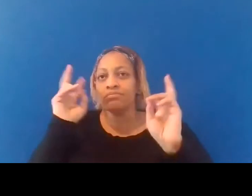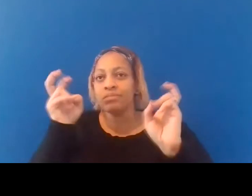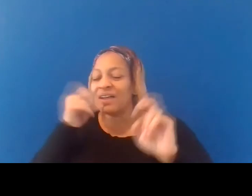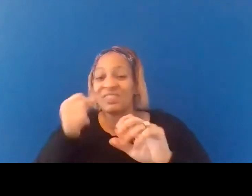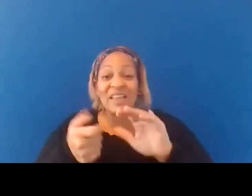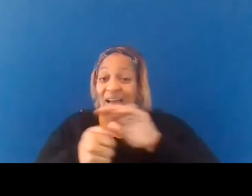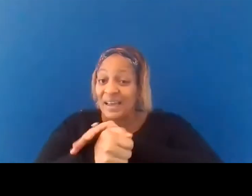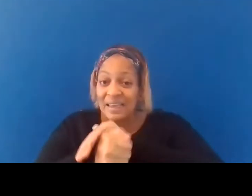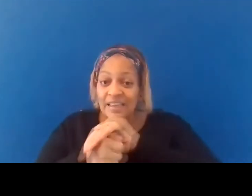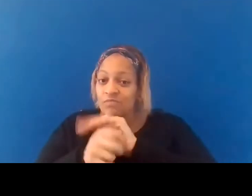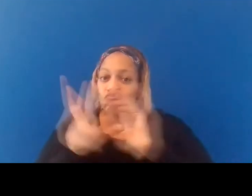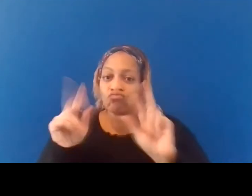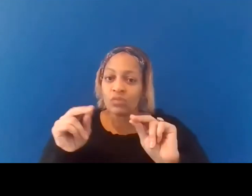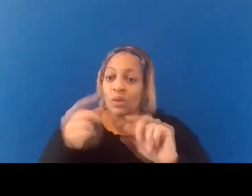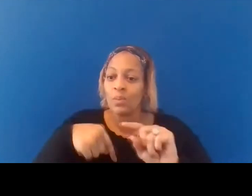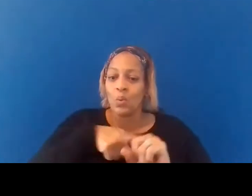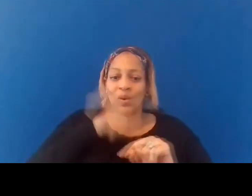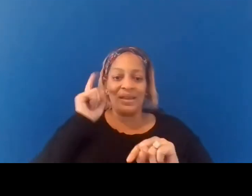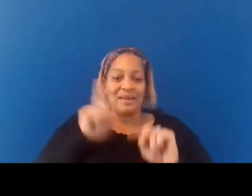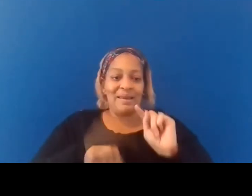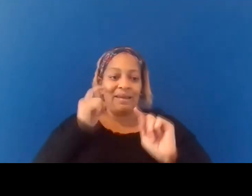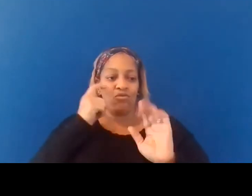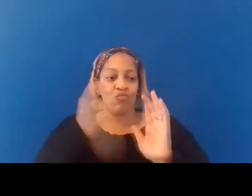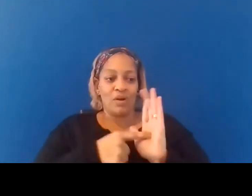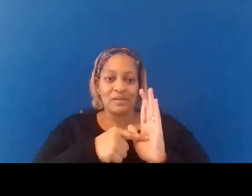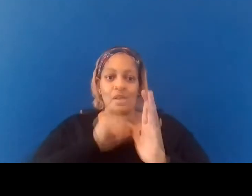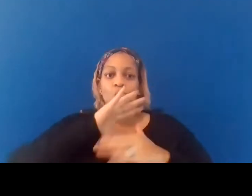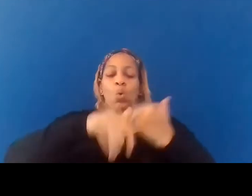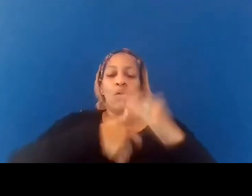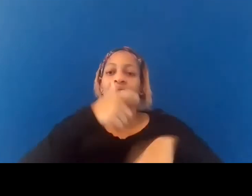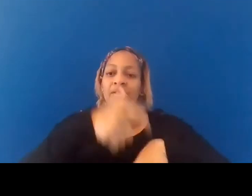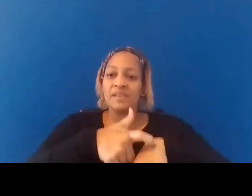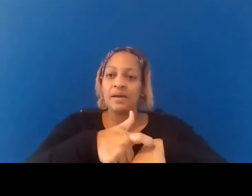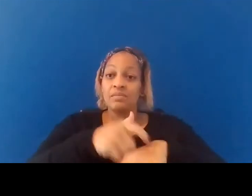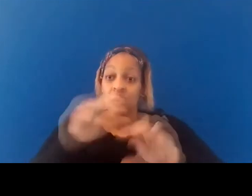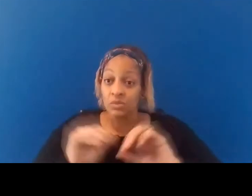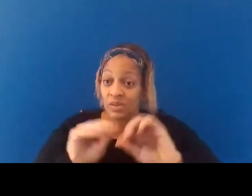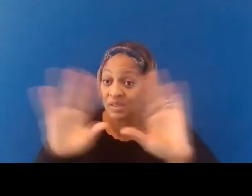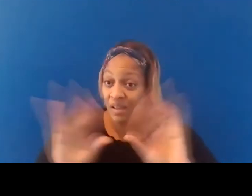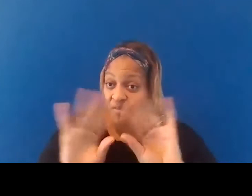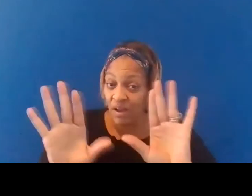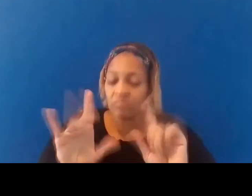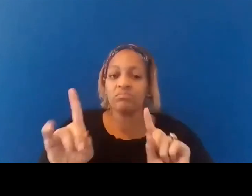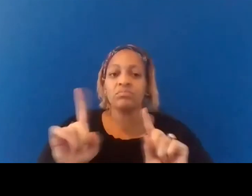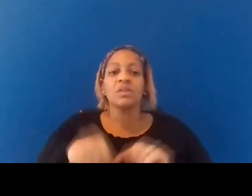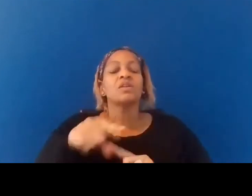not able at times to recognize it. So let's just be clear. There is an